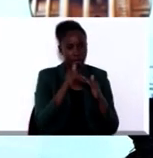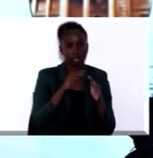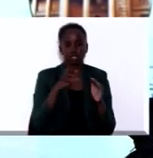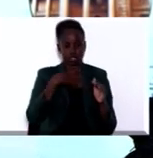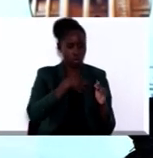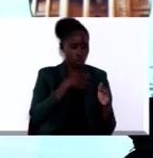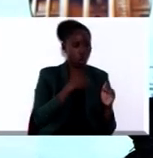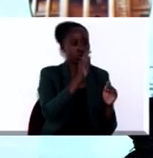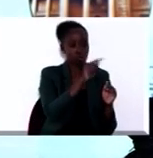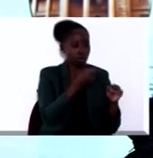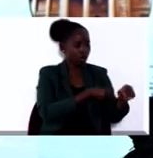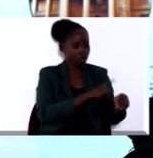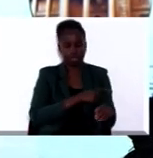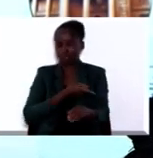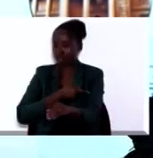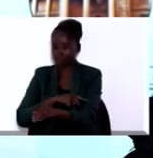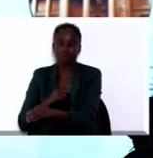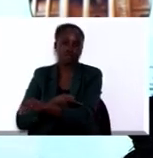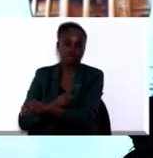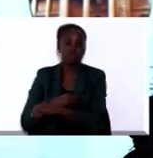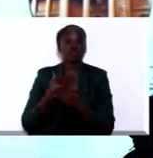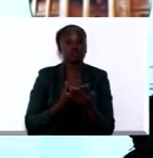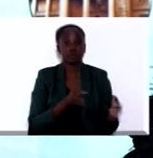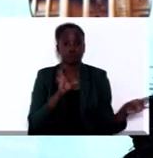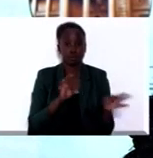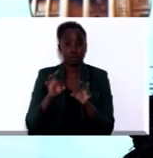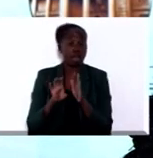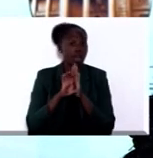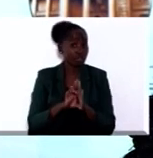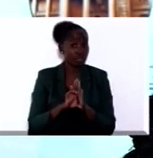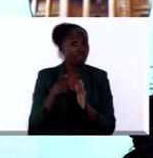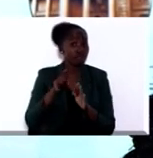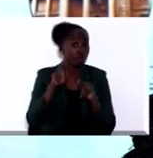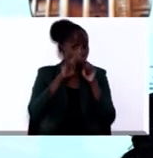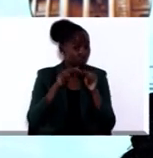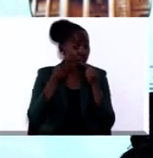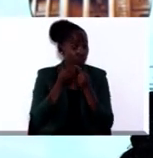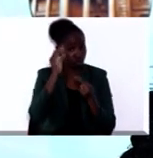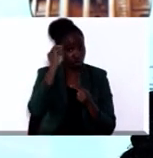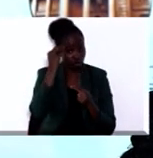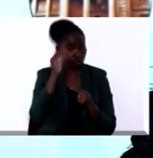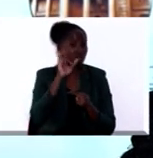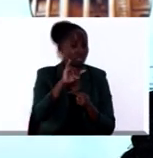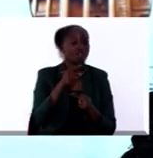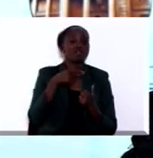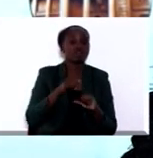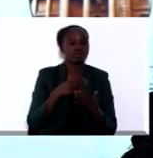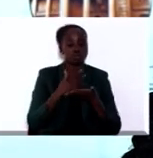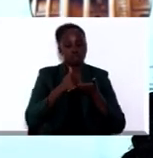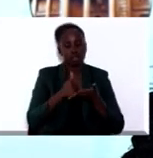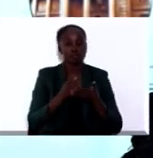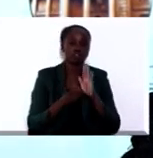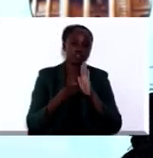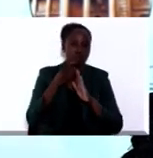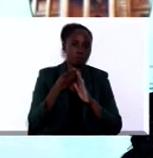capacity to act purposefully and ethically in the national interest and in pursuance of sustainable development